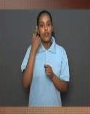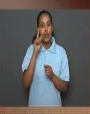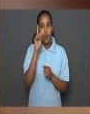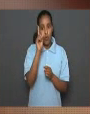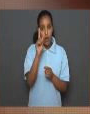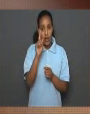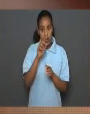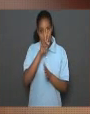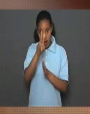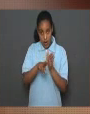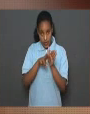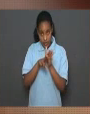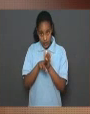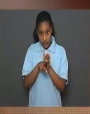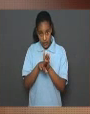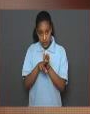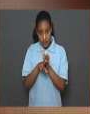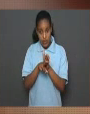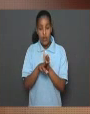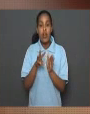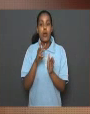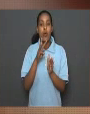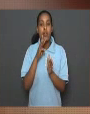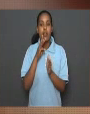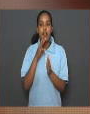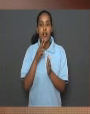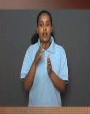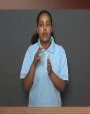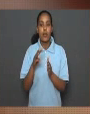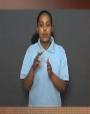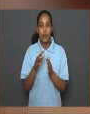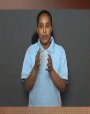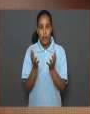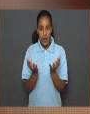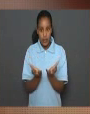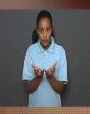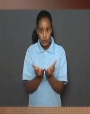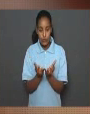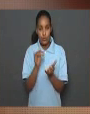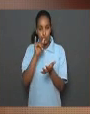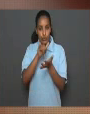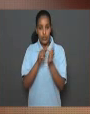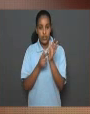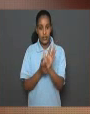1 hour on a water bath, as shown here.